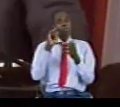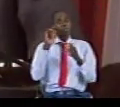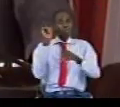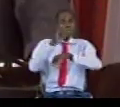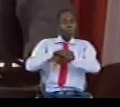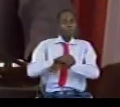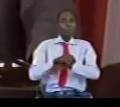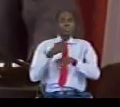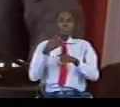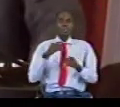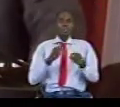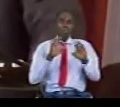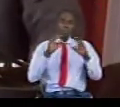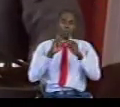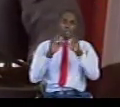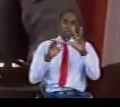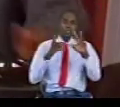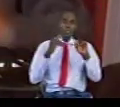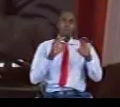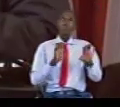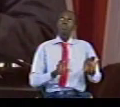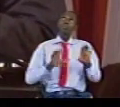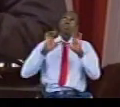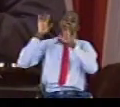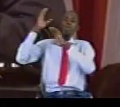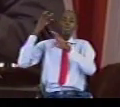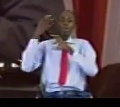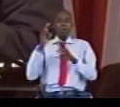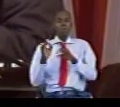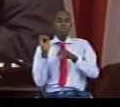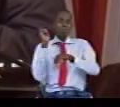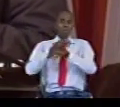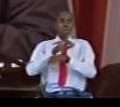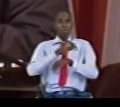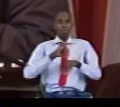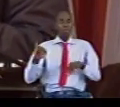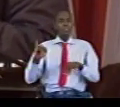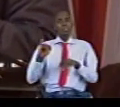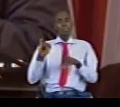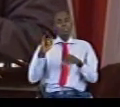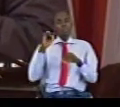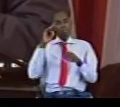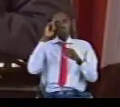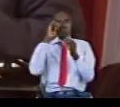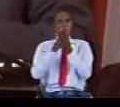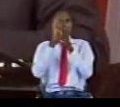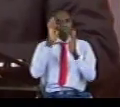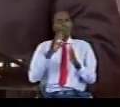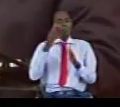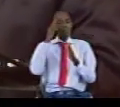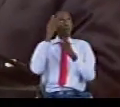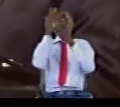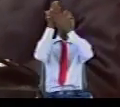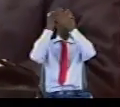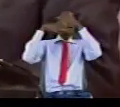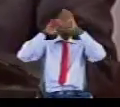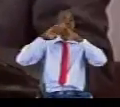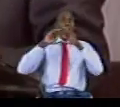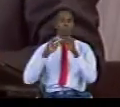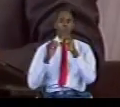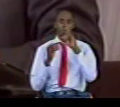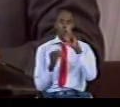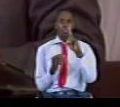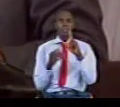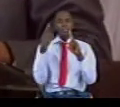the commitment of overcoming saints for heaven. Number one, the departure of the